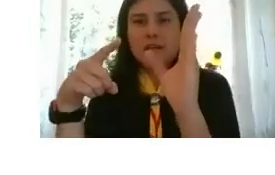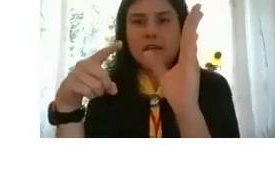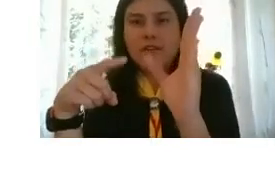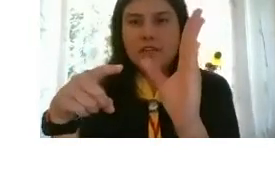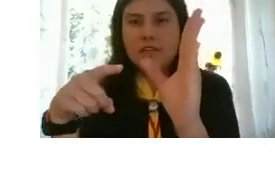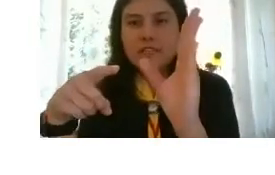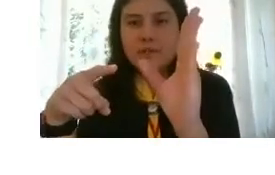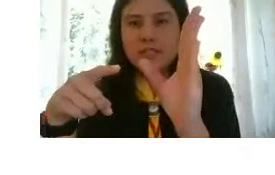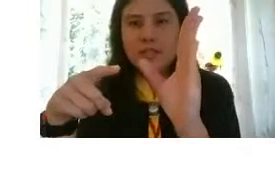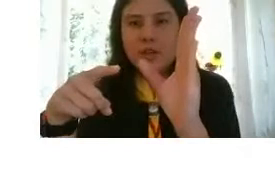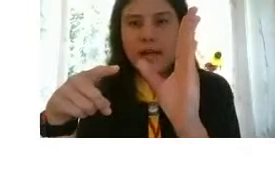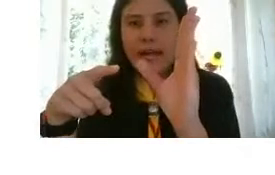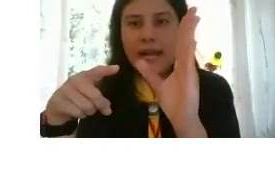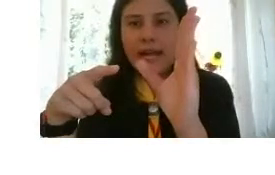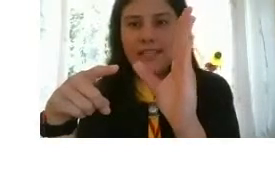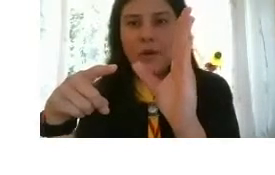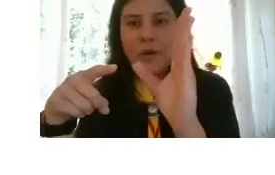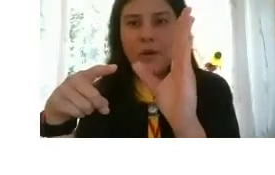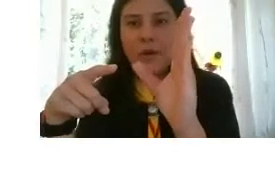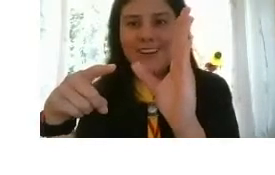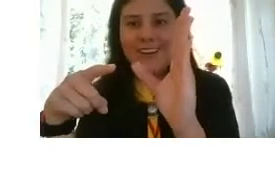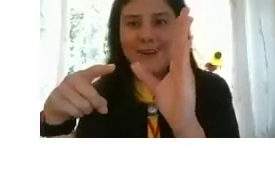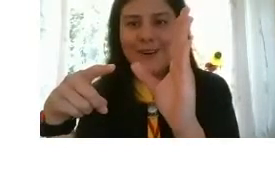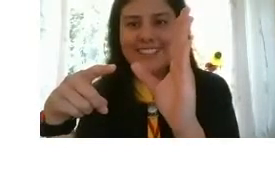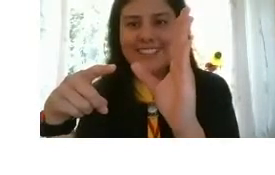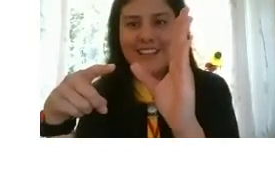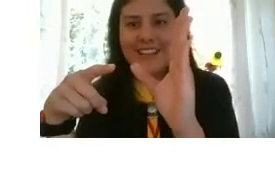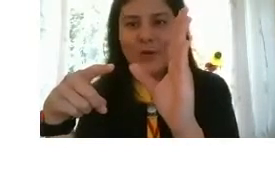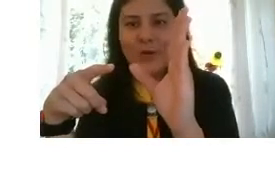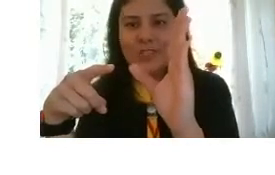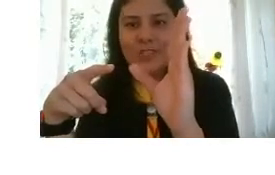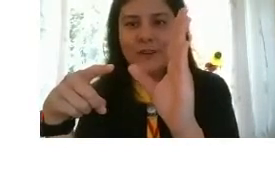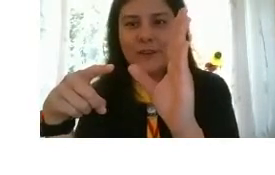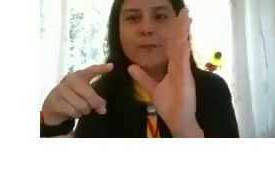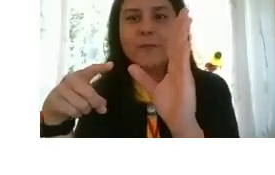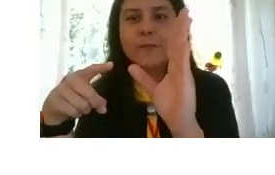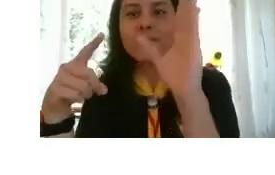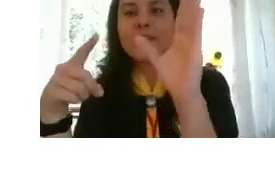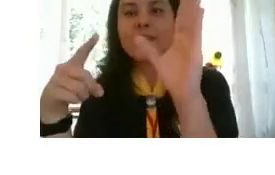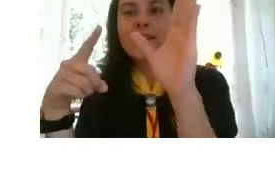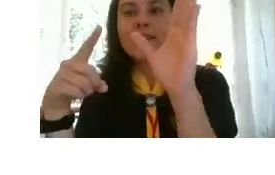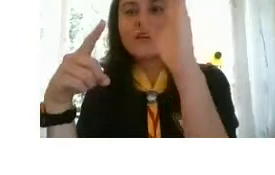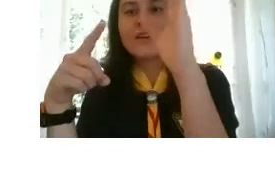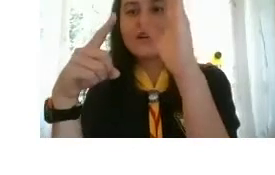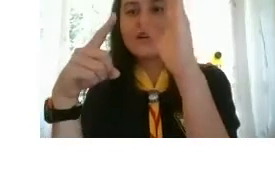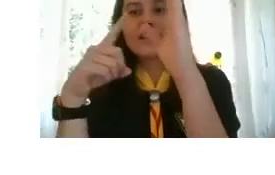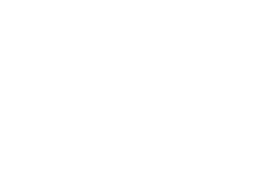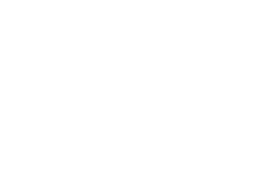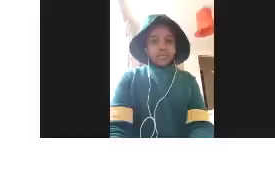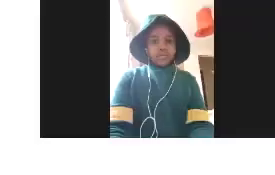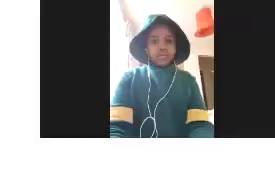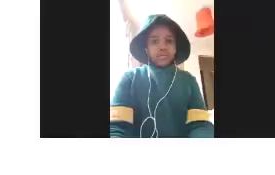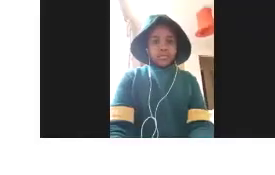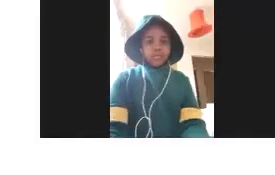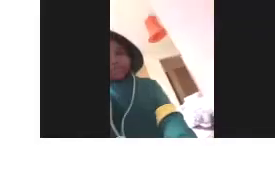If I can see better your hand, yeah, lower. Lower your hand, I mean lower your screen. I owe you, yeah.